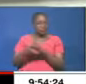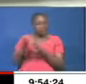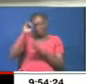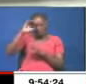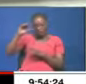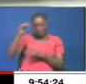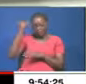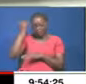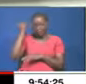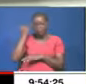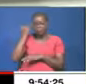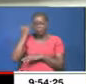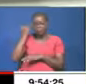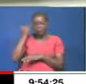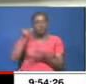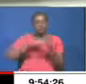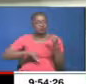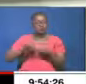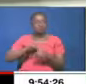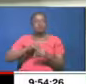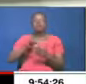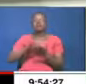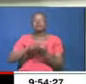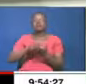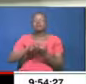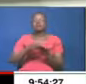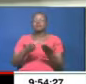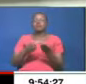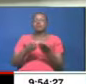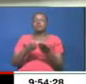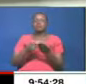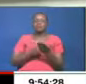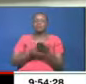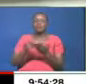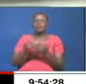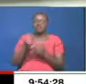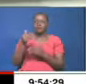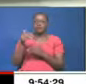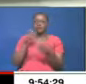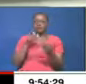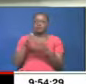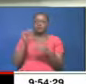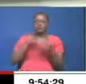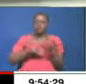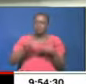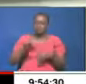to face corruption charges barely a week after